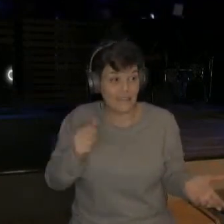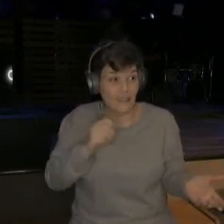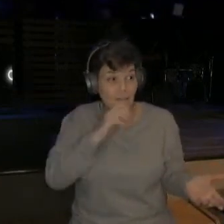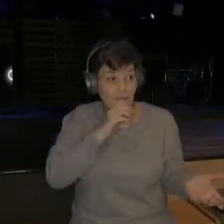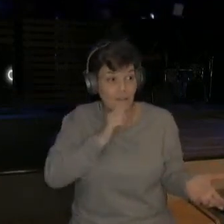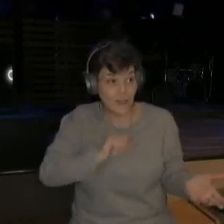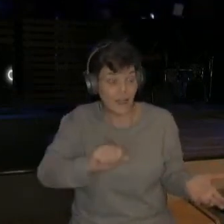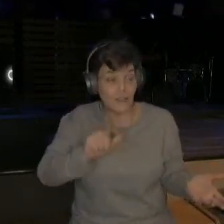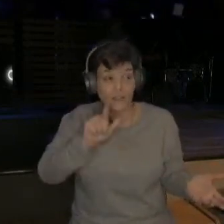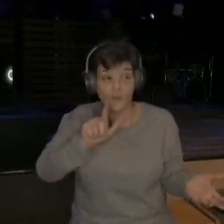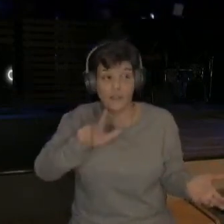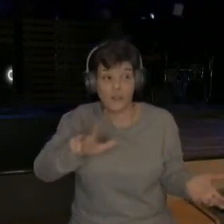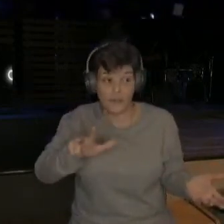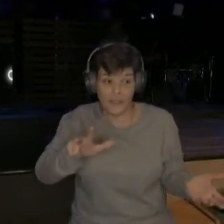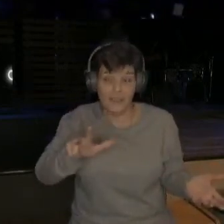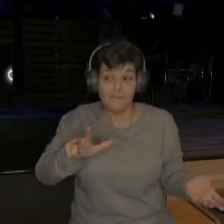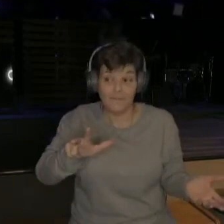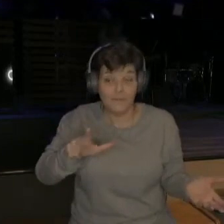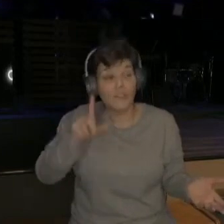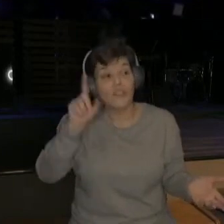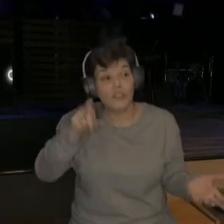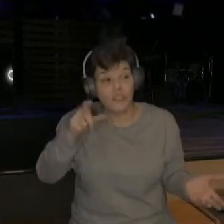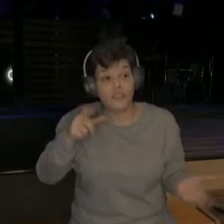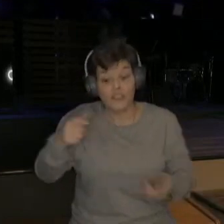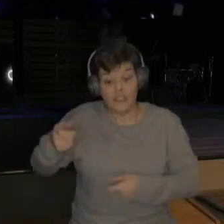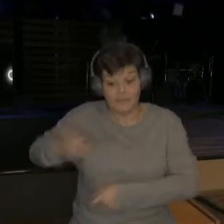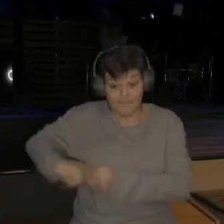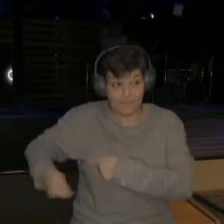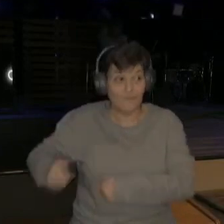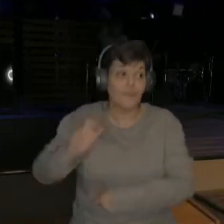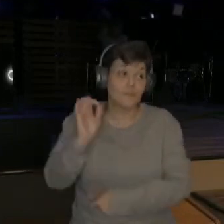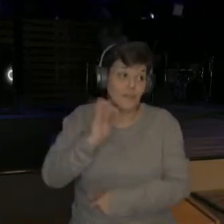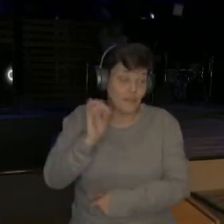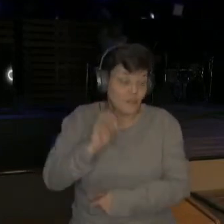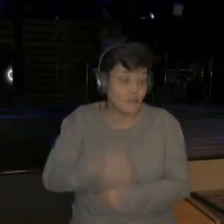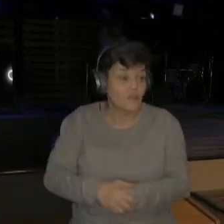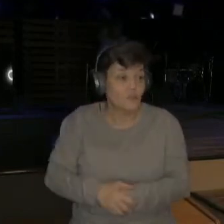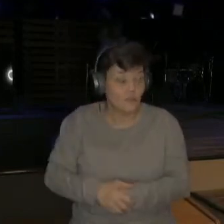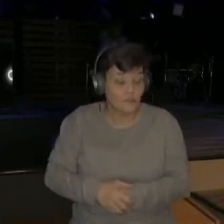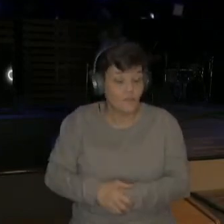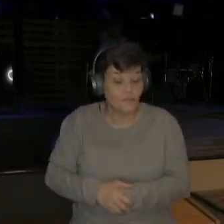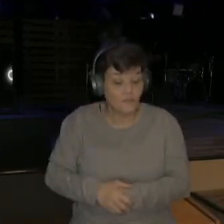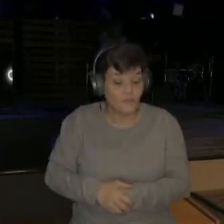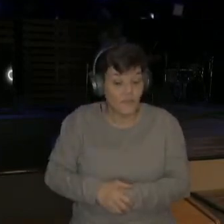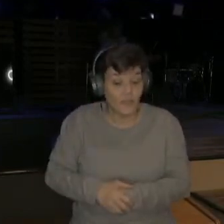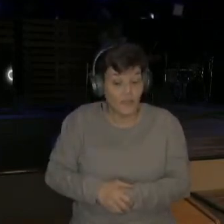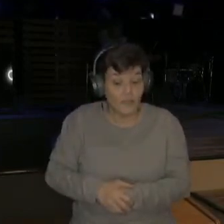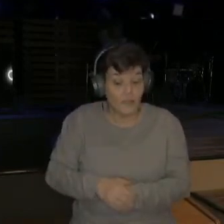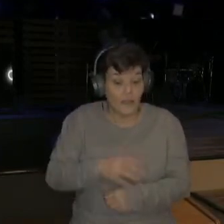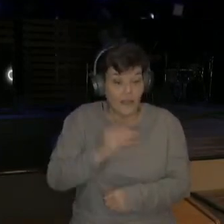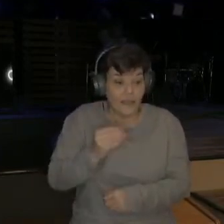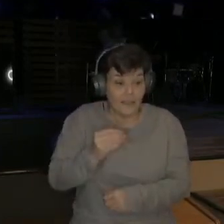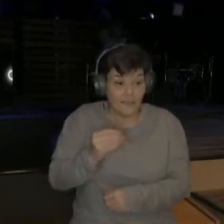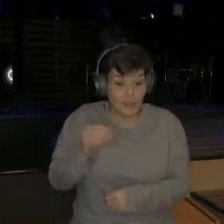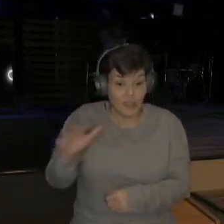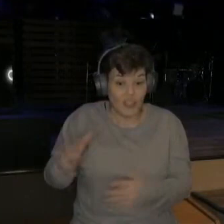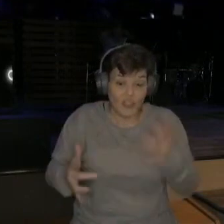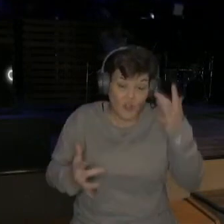Abigail needed a liver transplant as well. And without it, she would die in 24